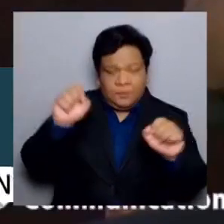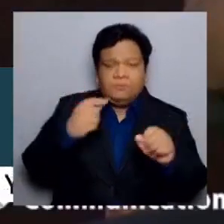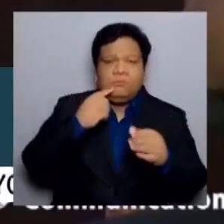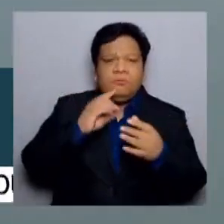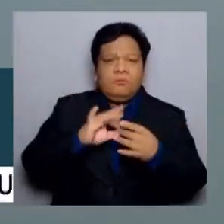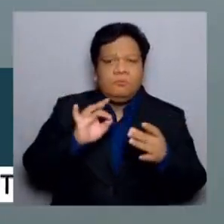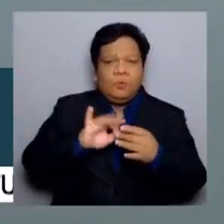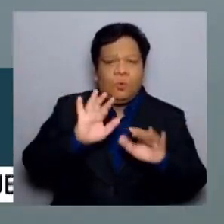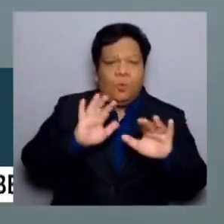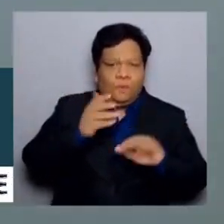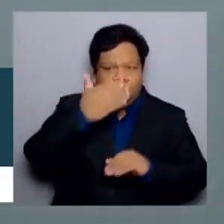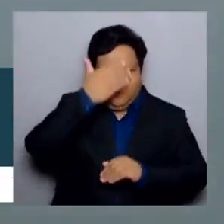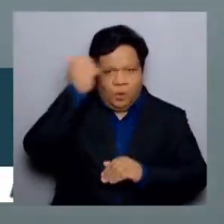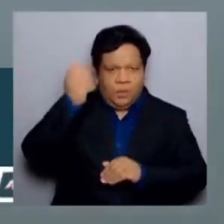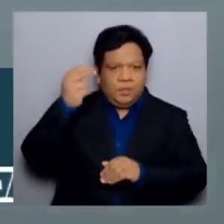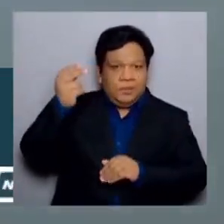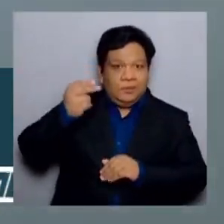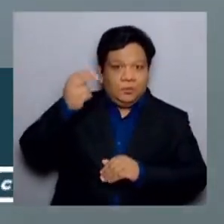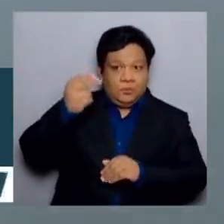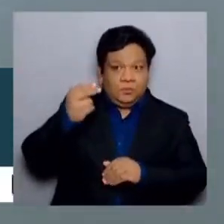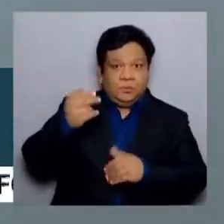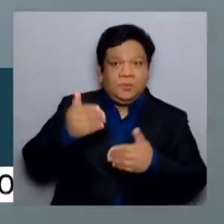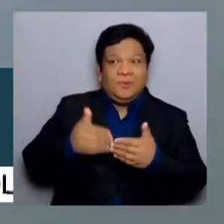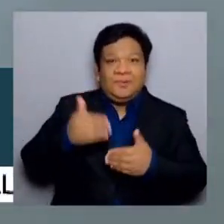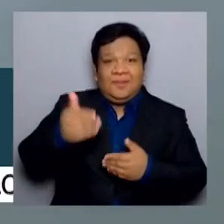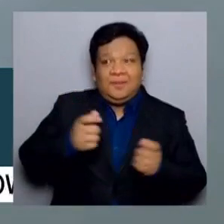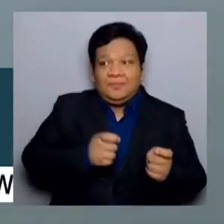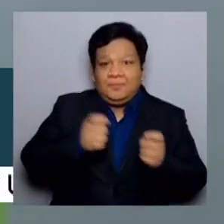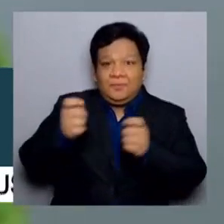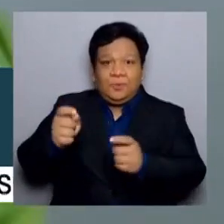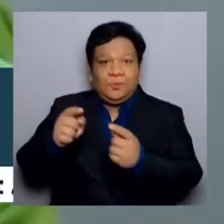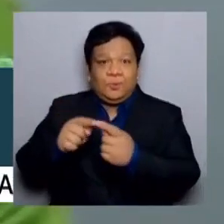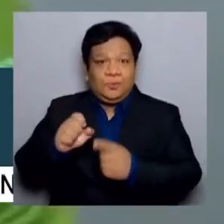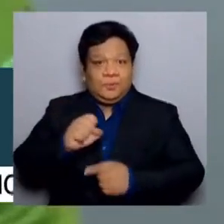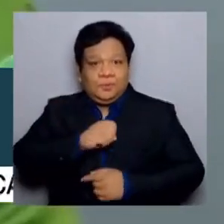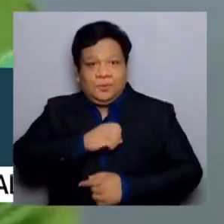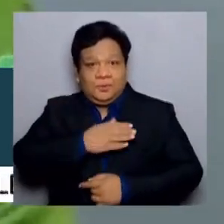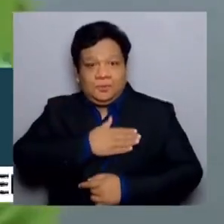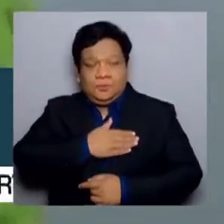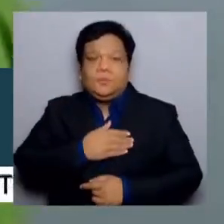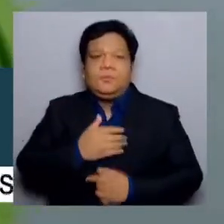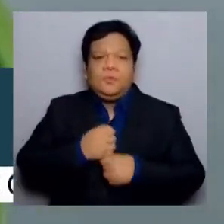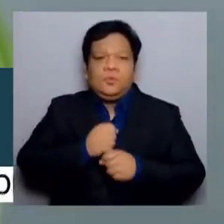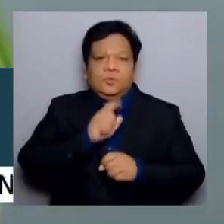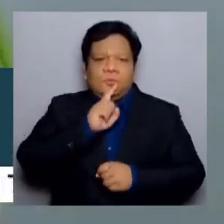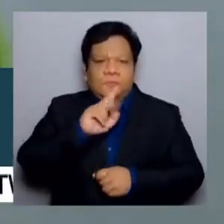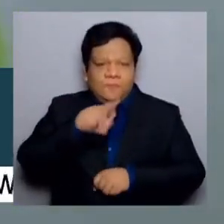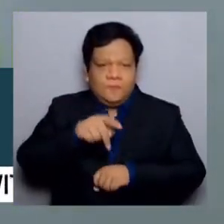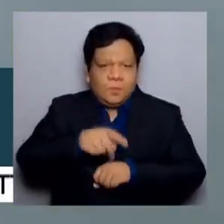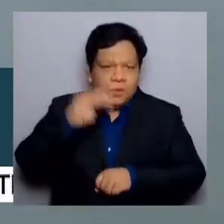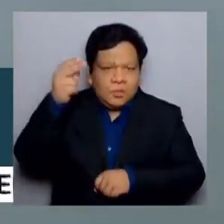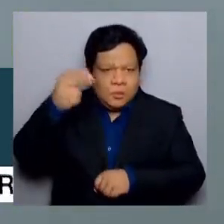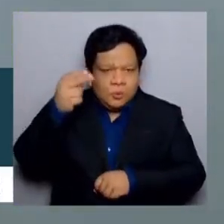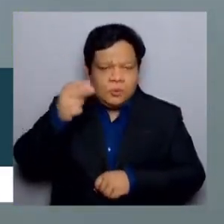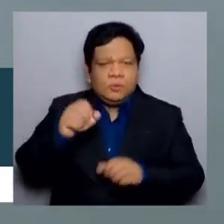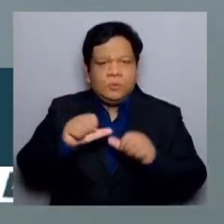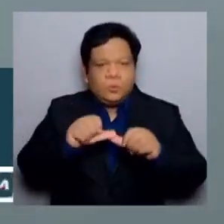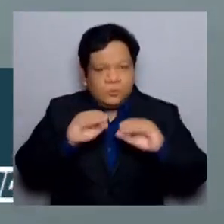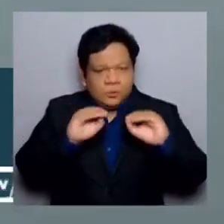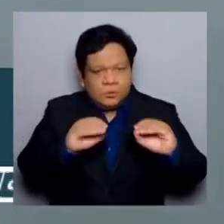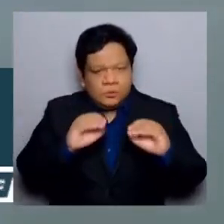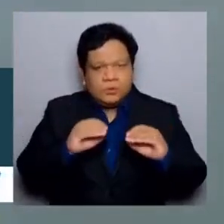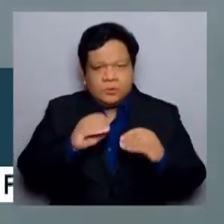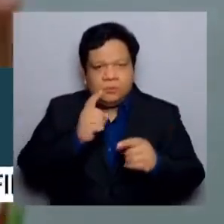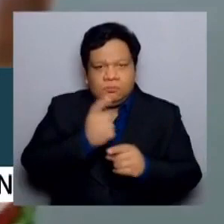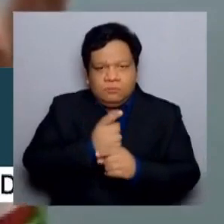her successor, Vice President-elect Sara Duterte, to make sure Philippine history will continue to be taught properly in schools.